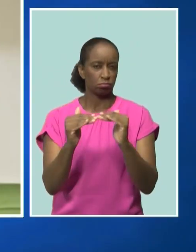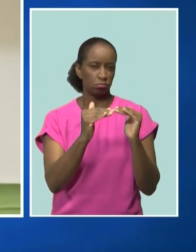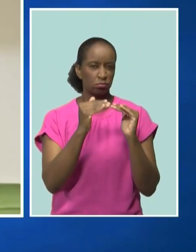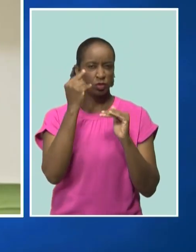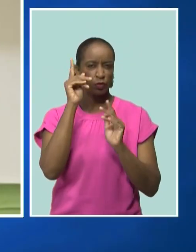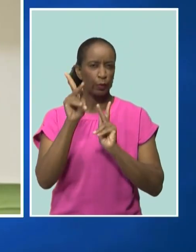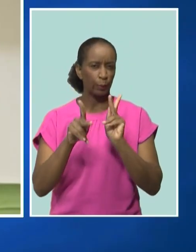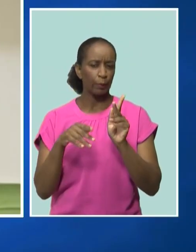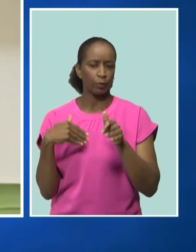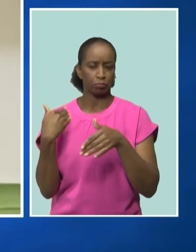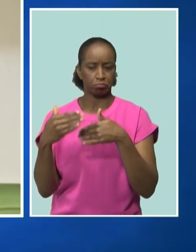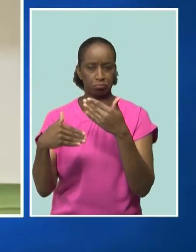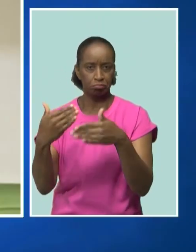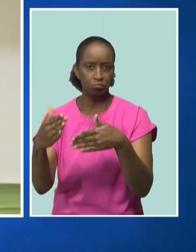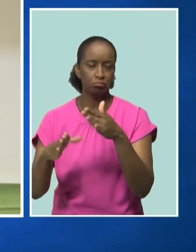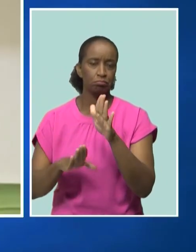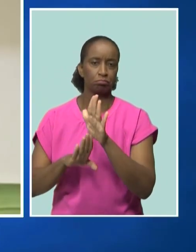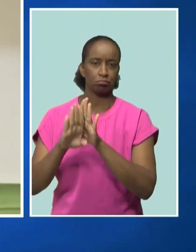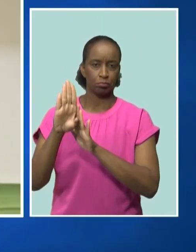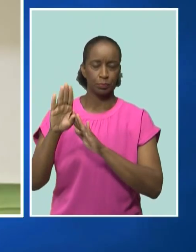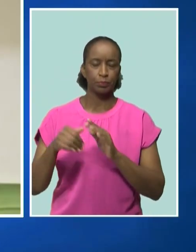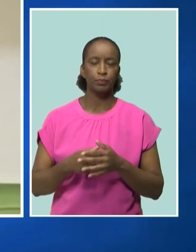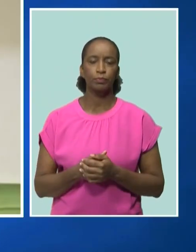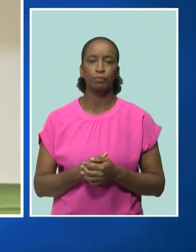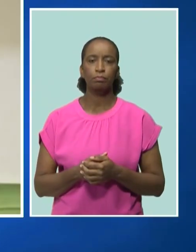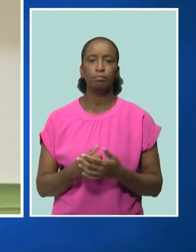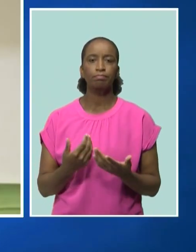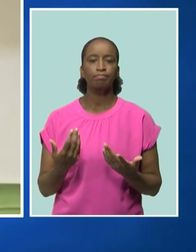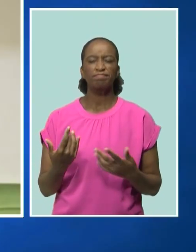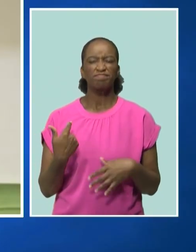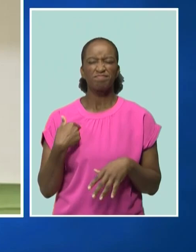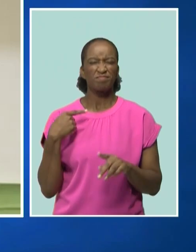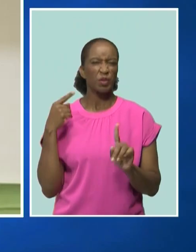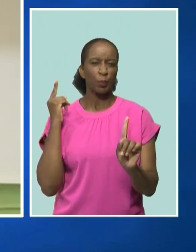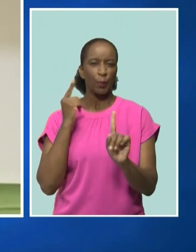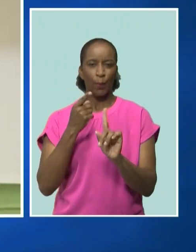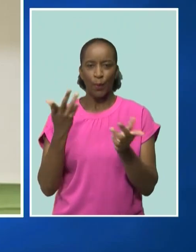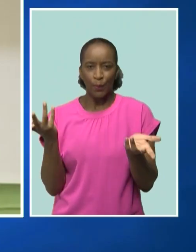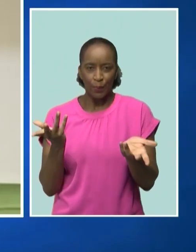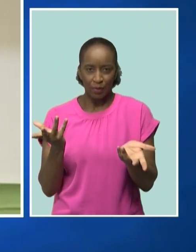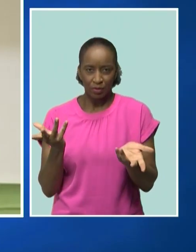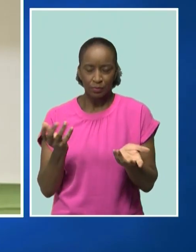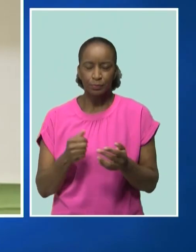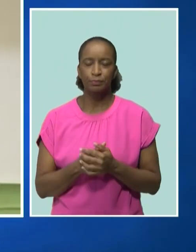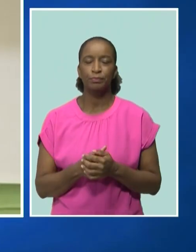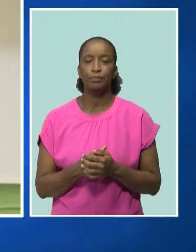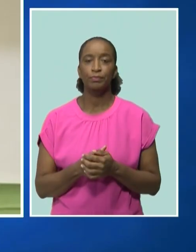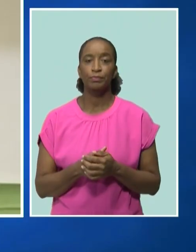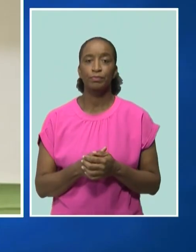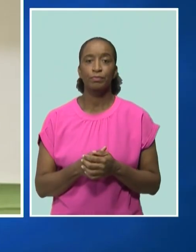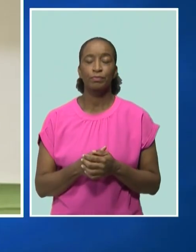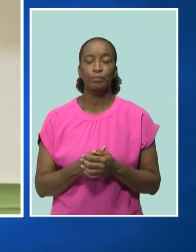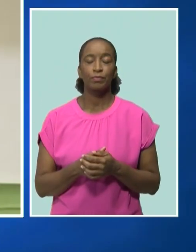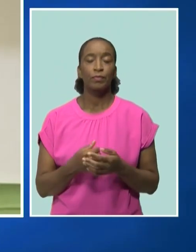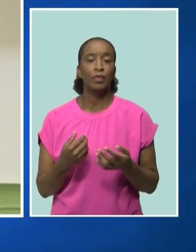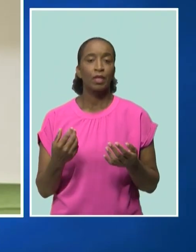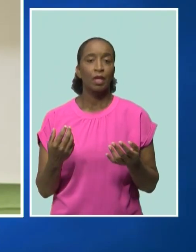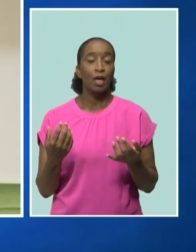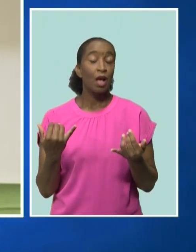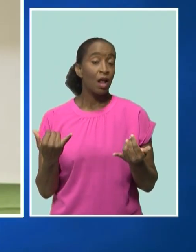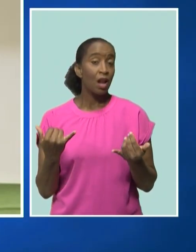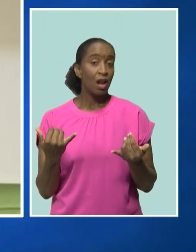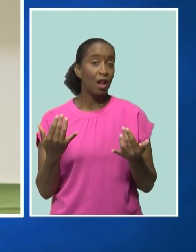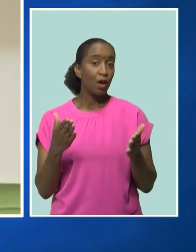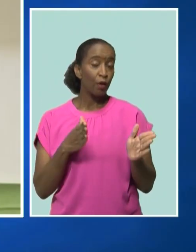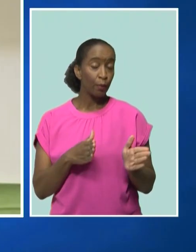to move on. I say that to say that we have created what we